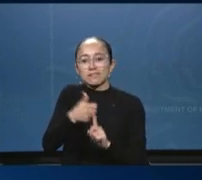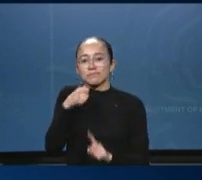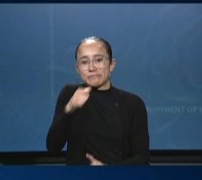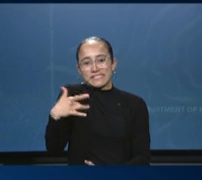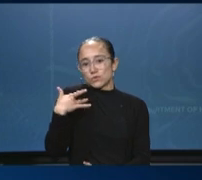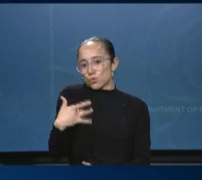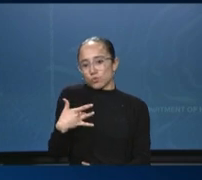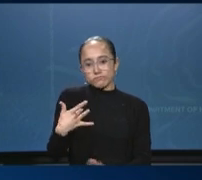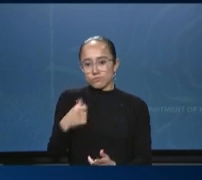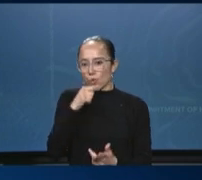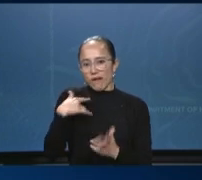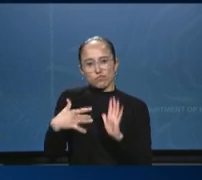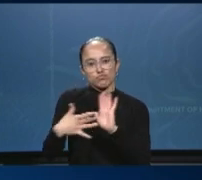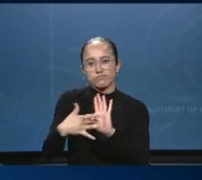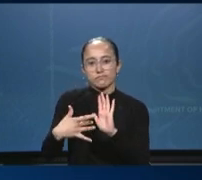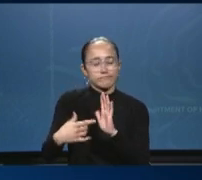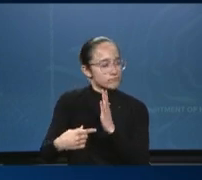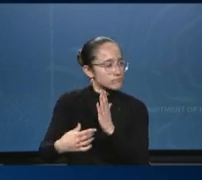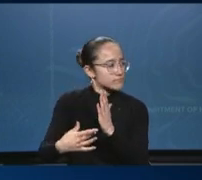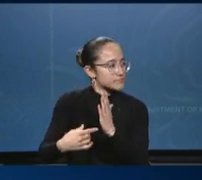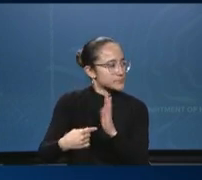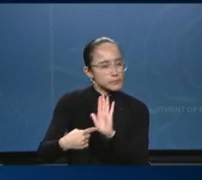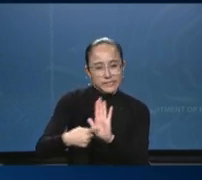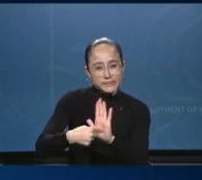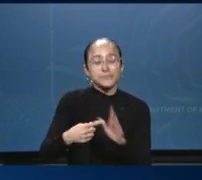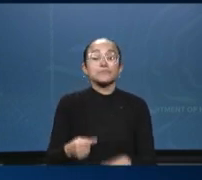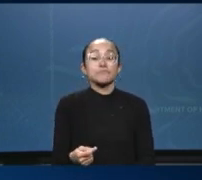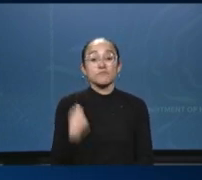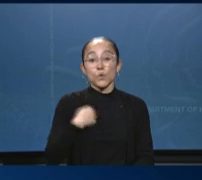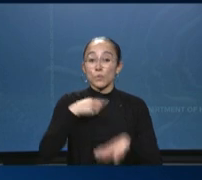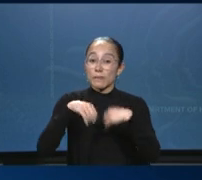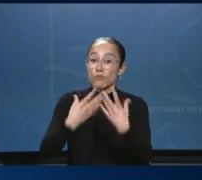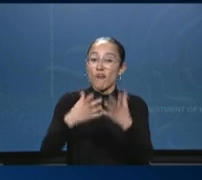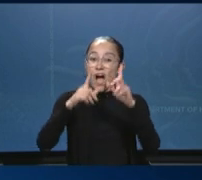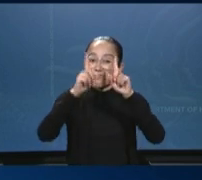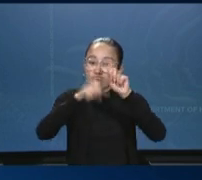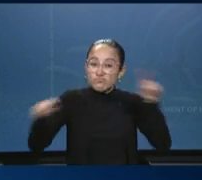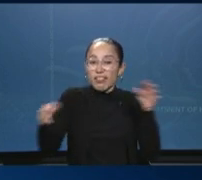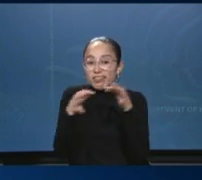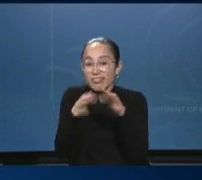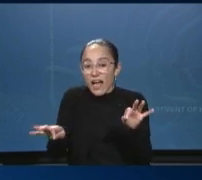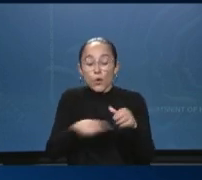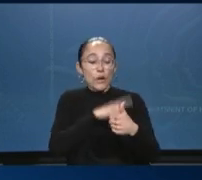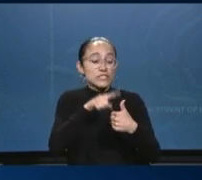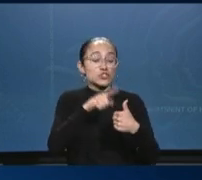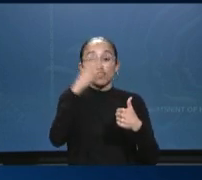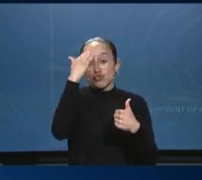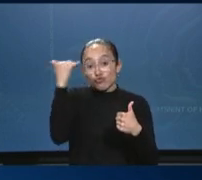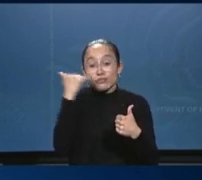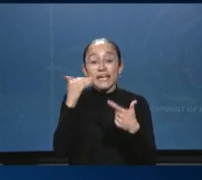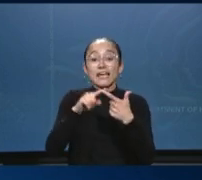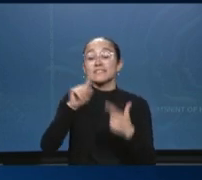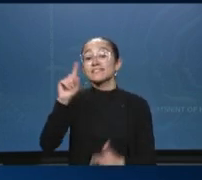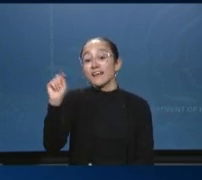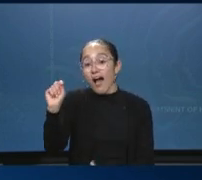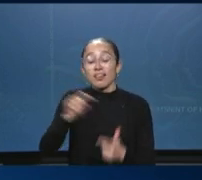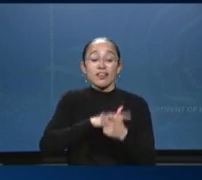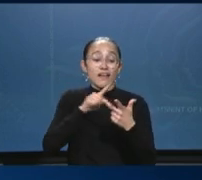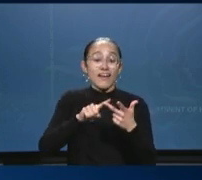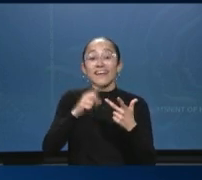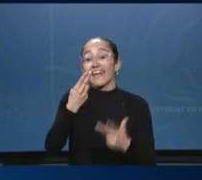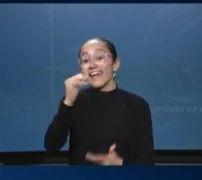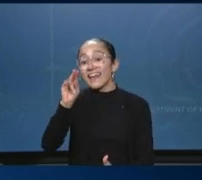time in Chinese, Mandarin and Cantonese, Korean, Vietnamese, Tagalog, and